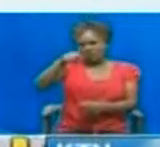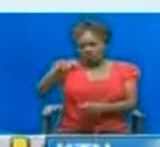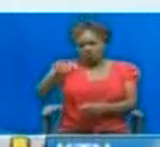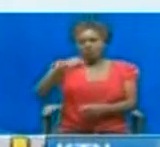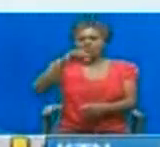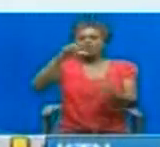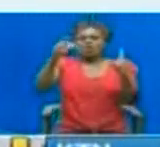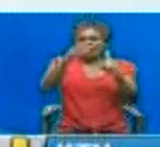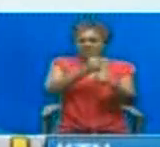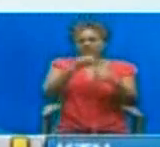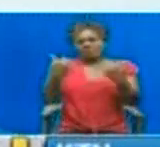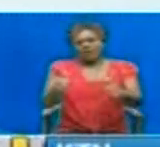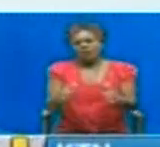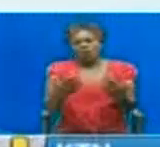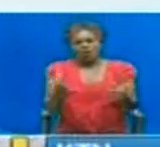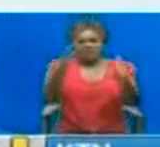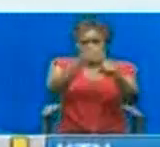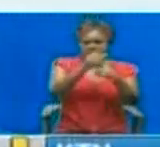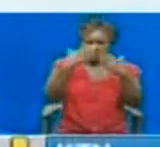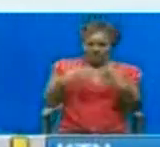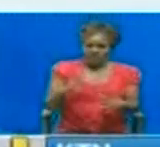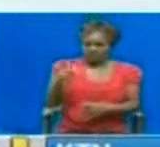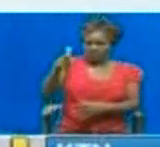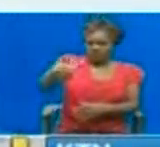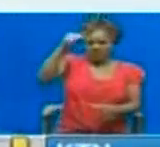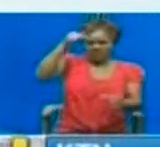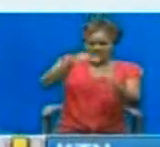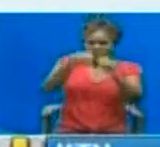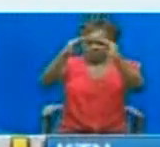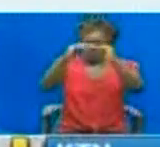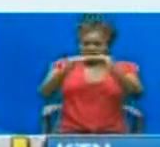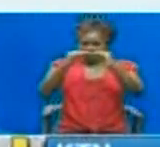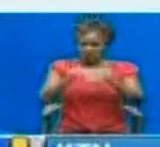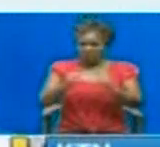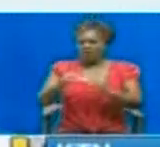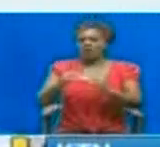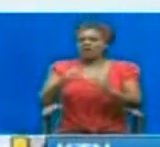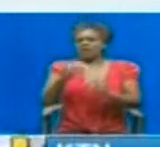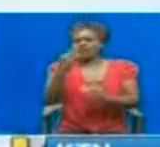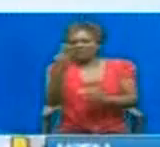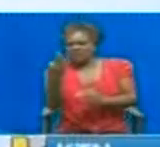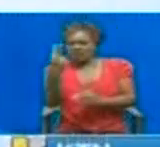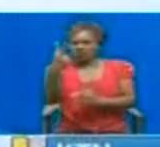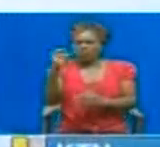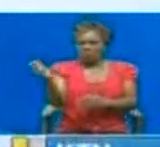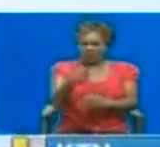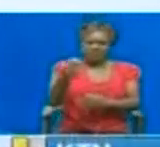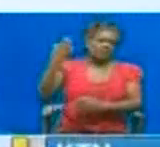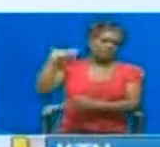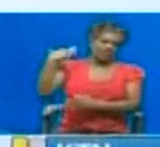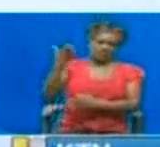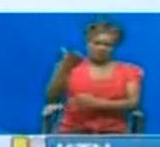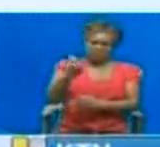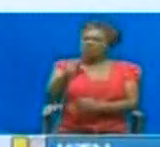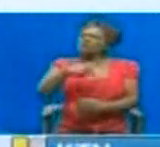you haven't. That's the thing. And remember that these fuel prices actually started coming down about 2 or 3 months ago. So this is,